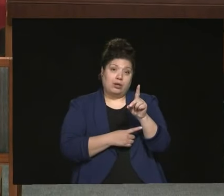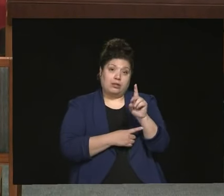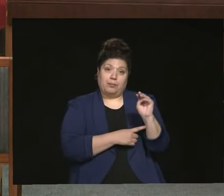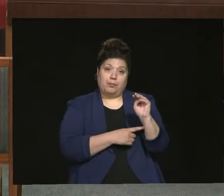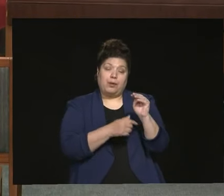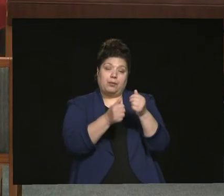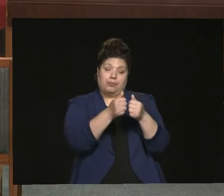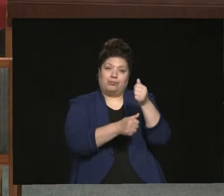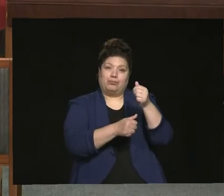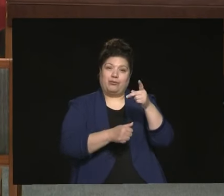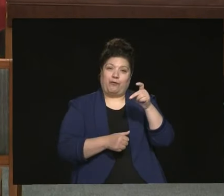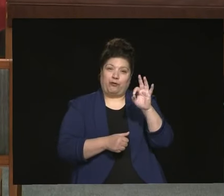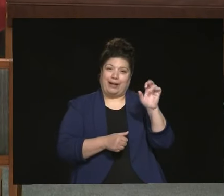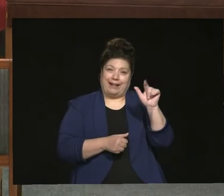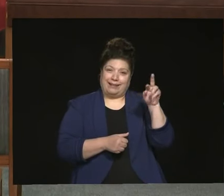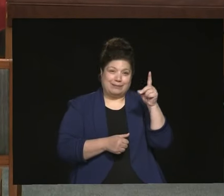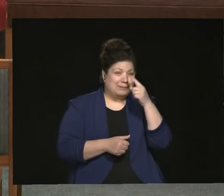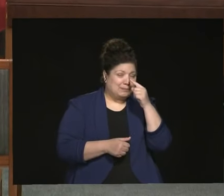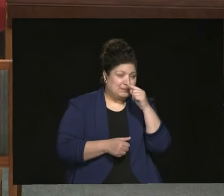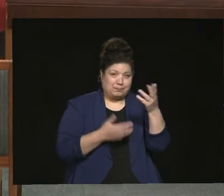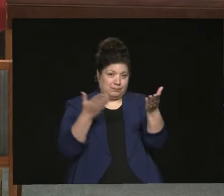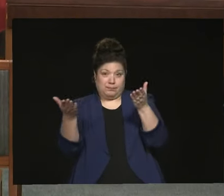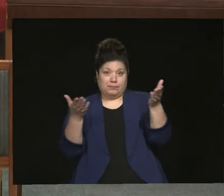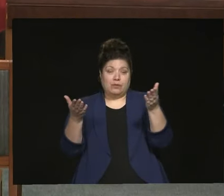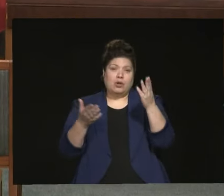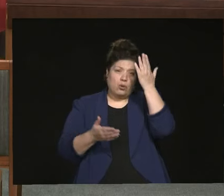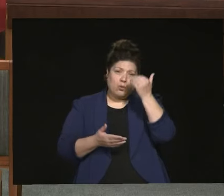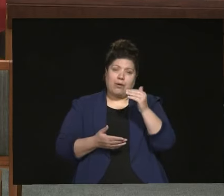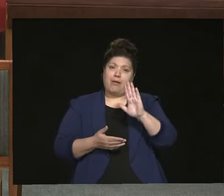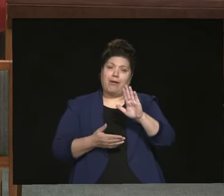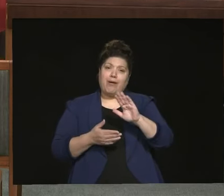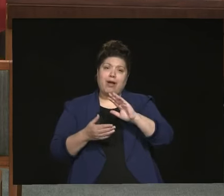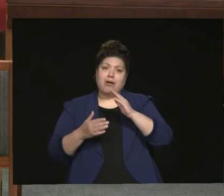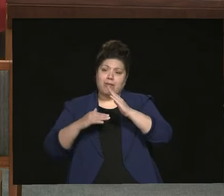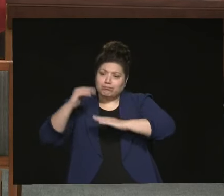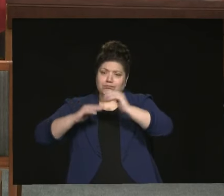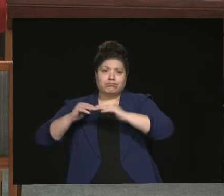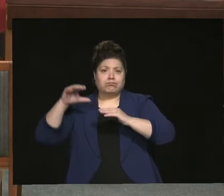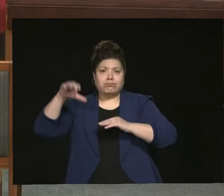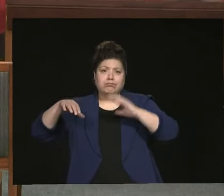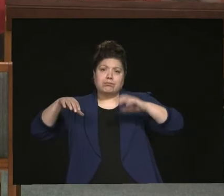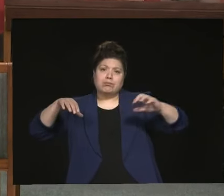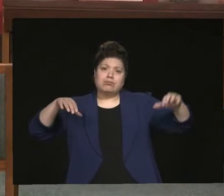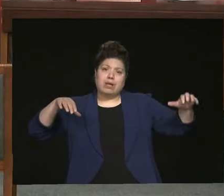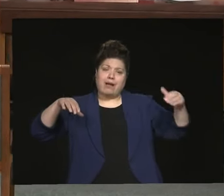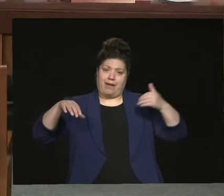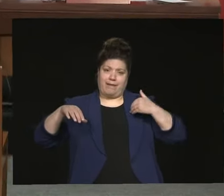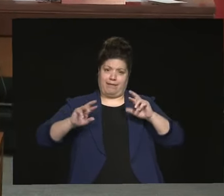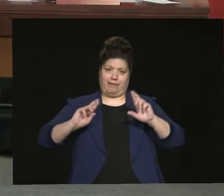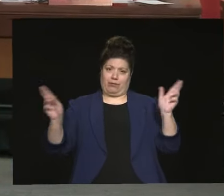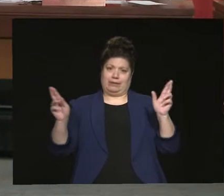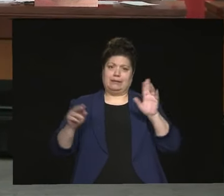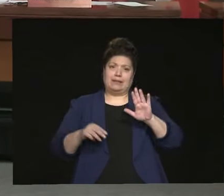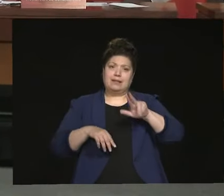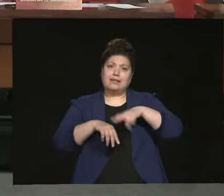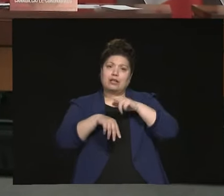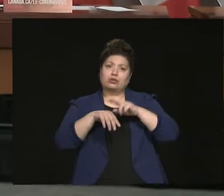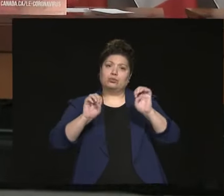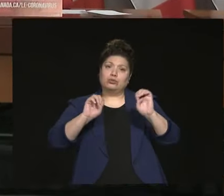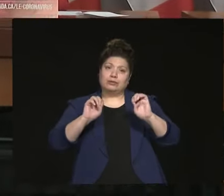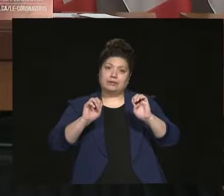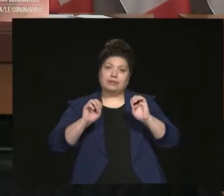the number of warehouses stocking supplies from the National Emergency Strategic Stockpile were reduced, and whether that led